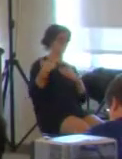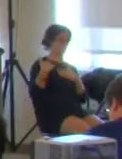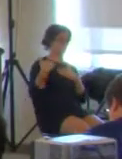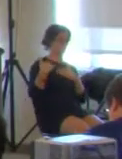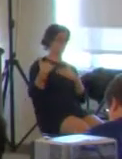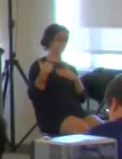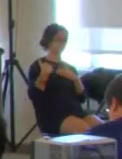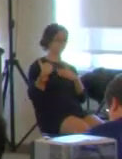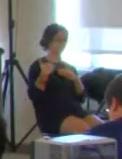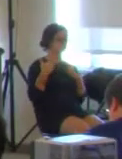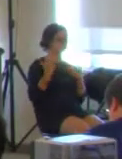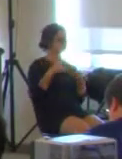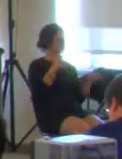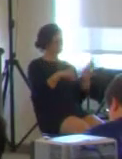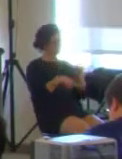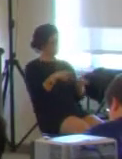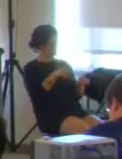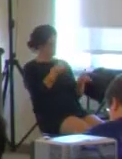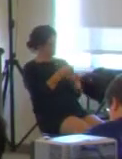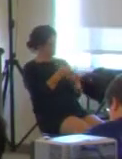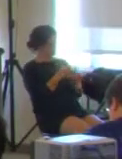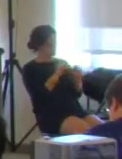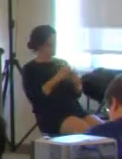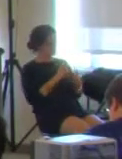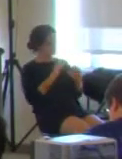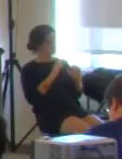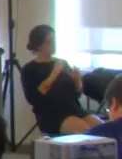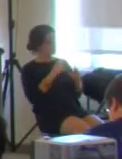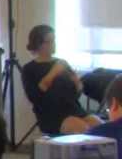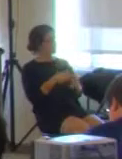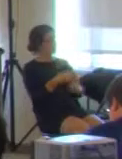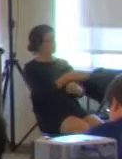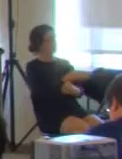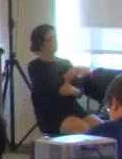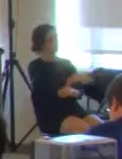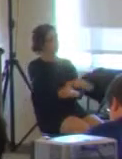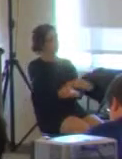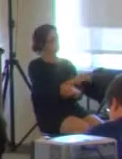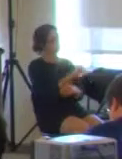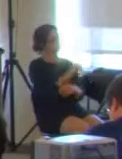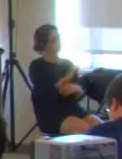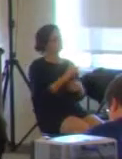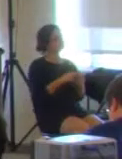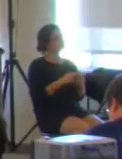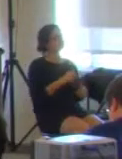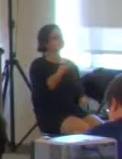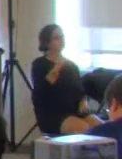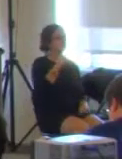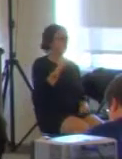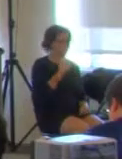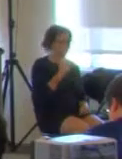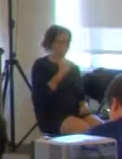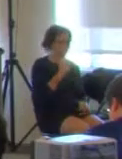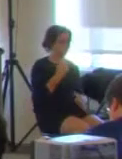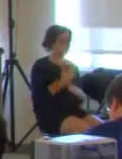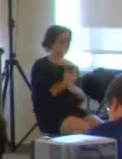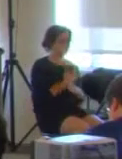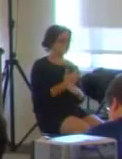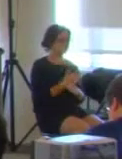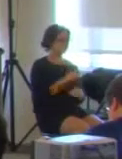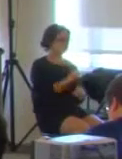is to look and see if somebody's clinically disabled in terms of major impairments in